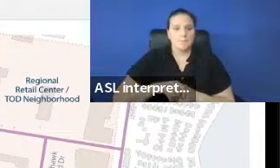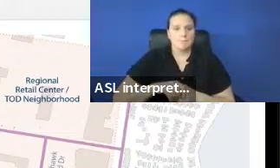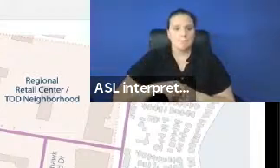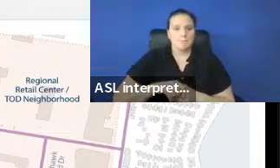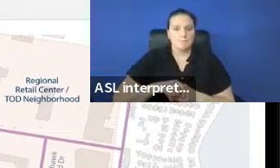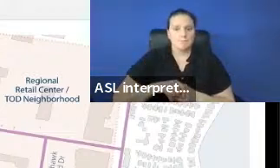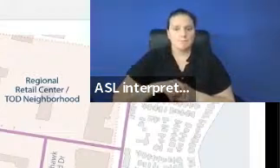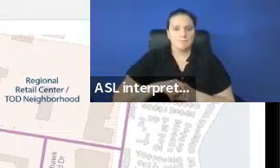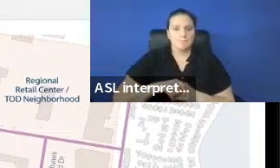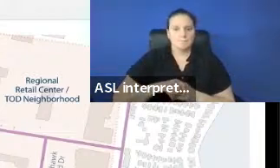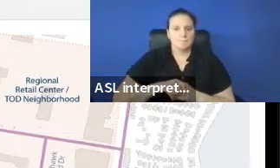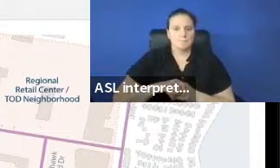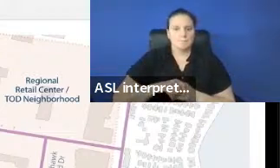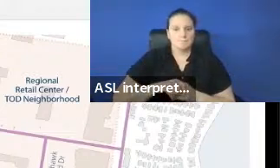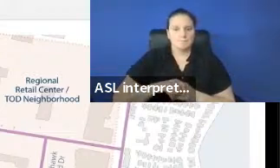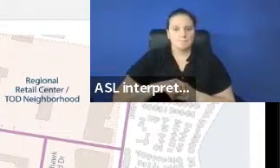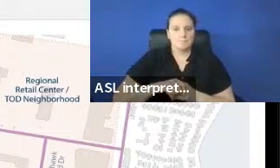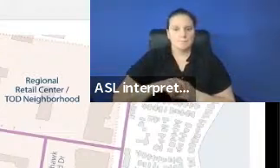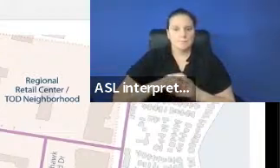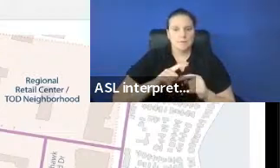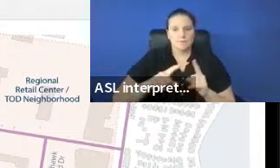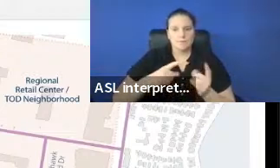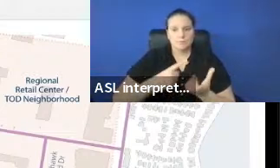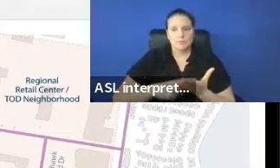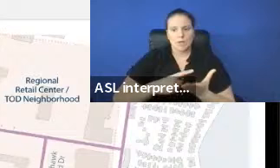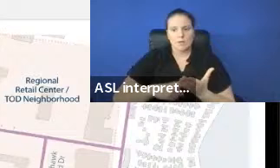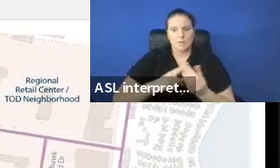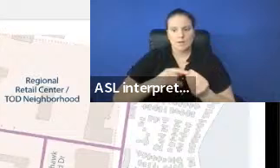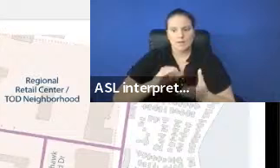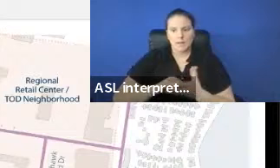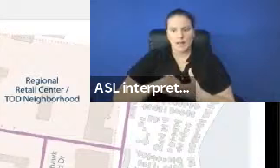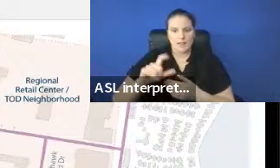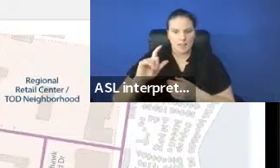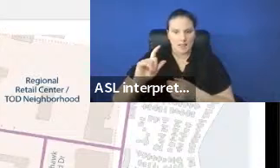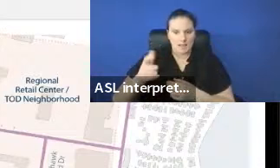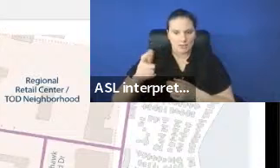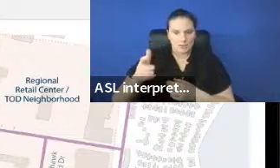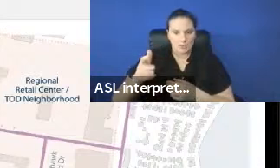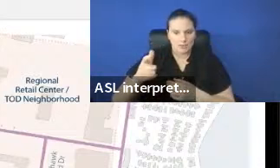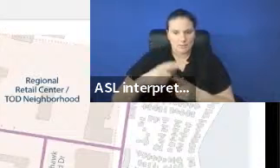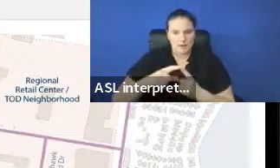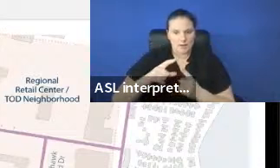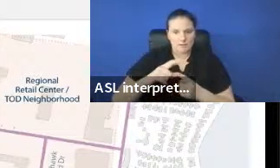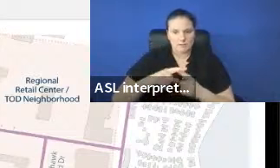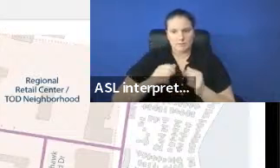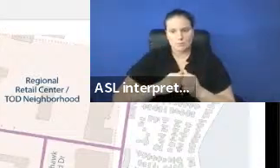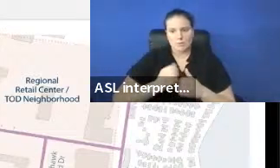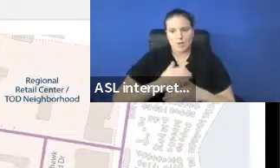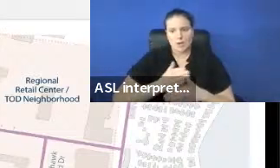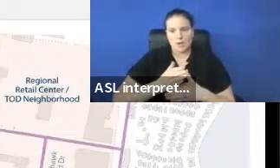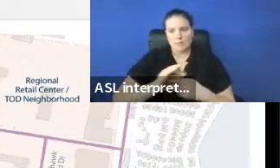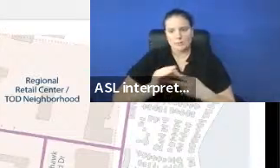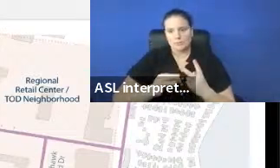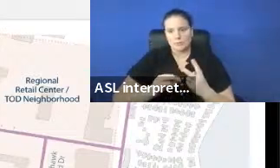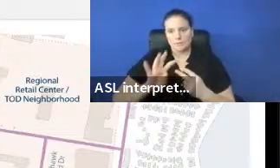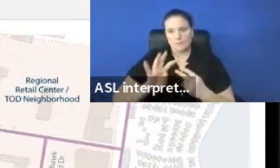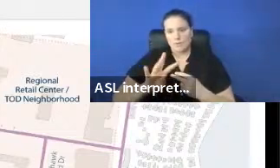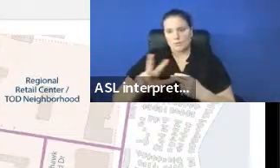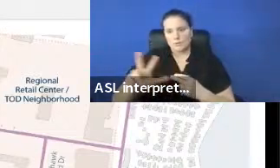difference is what we'll actually talk about later. The difference with option 4 from option 3 is that there's